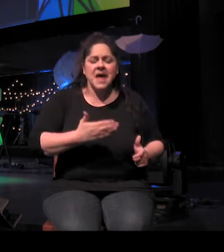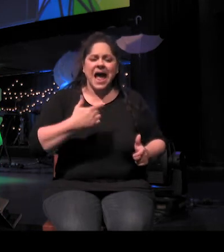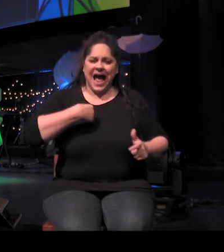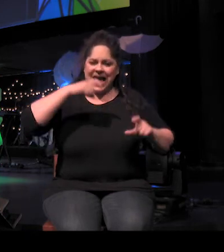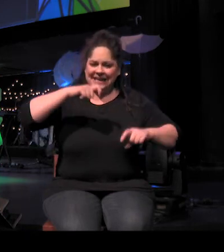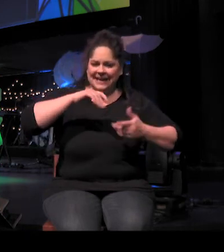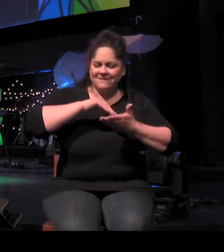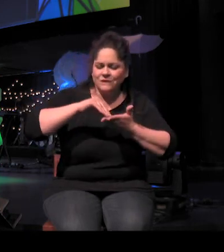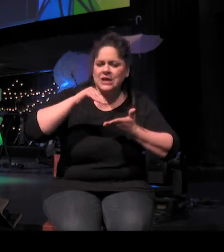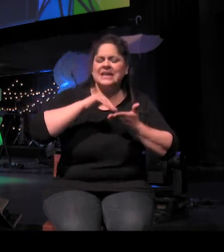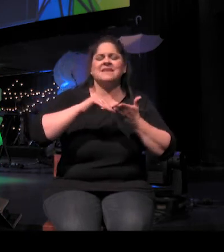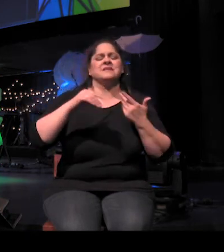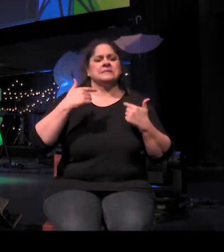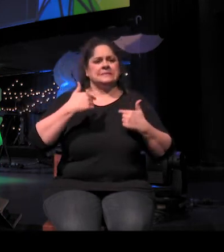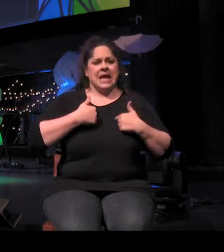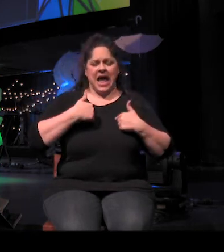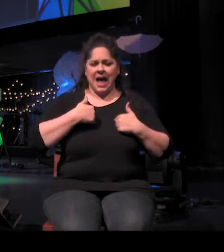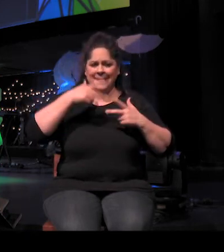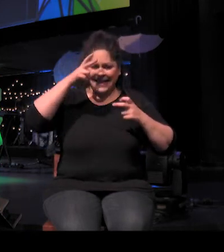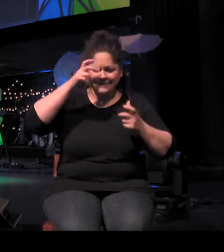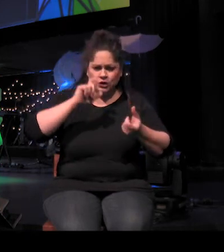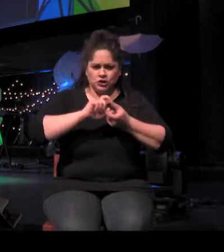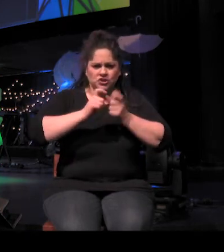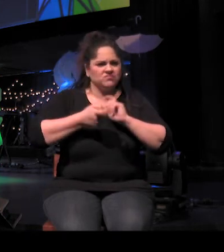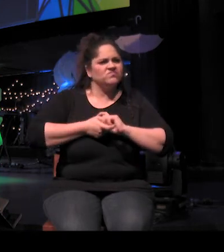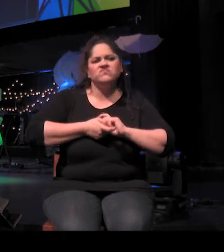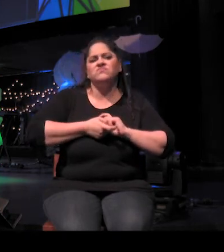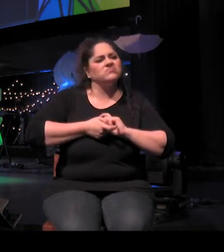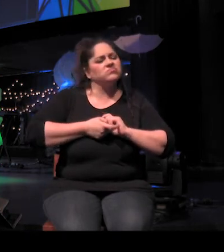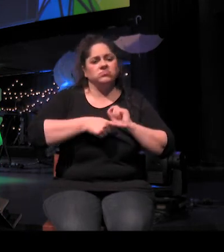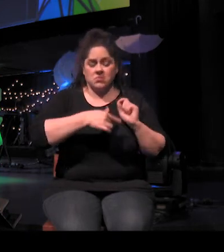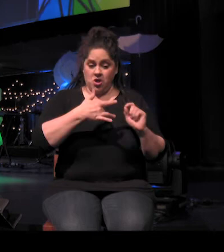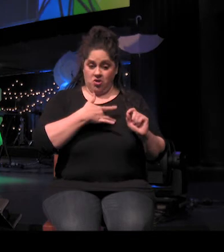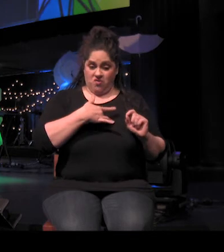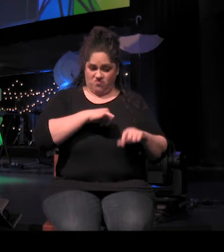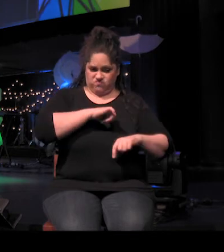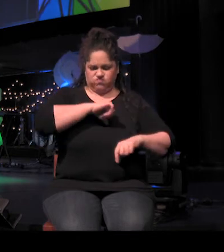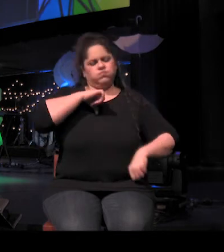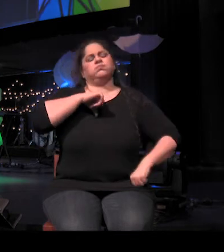forgiveness or turning from their evil or wicked way. The heart of pride